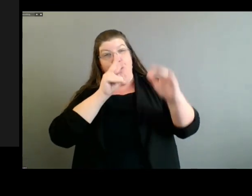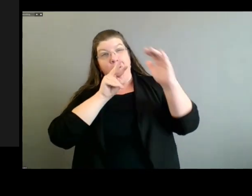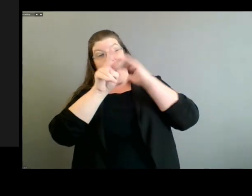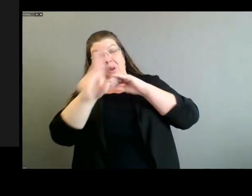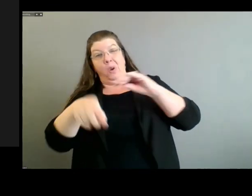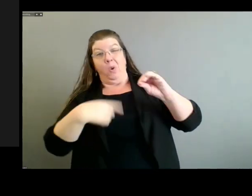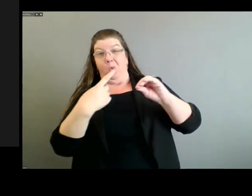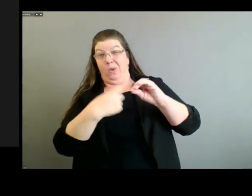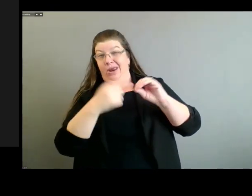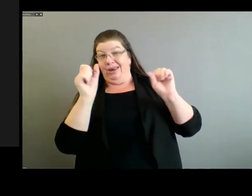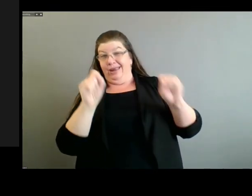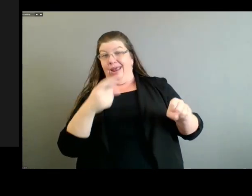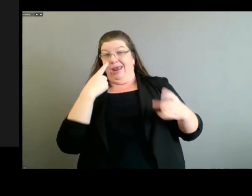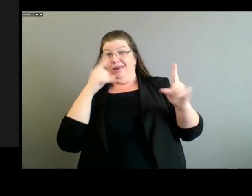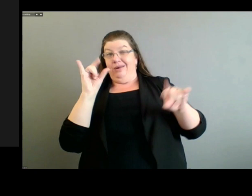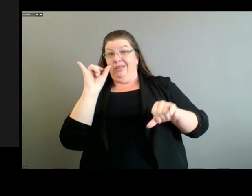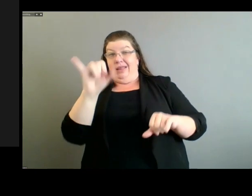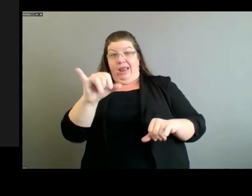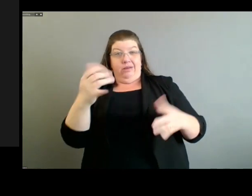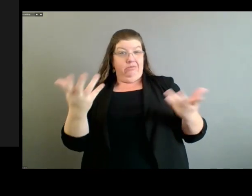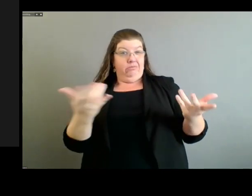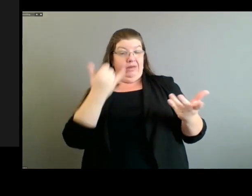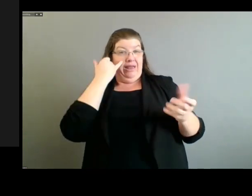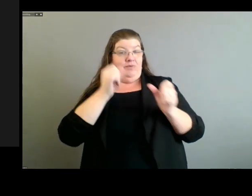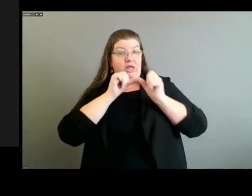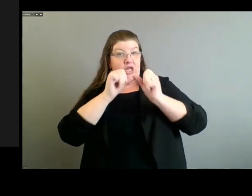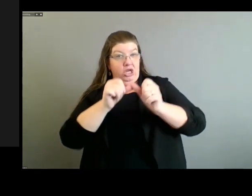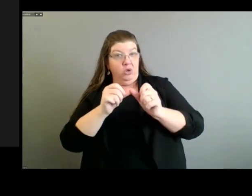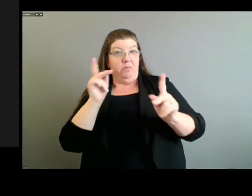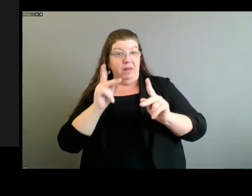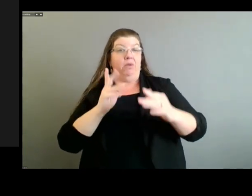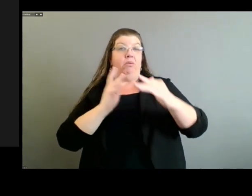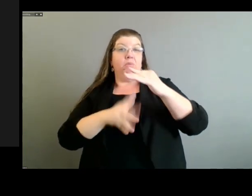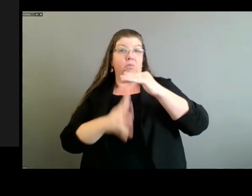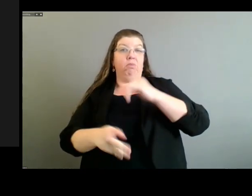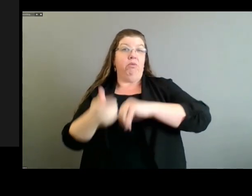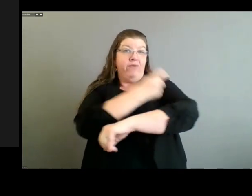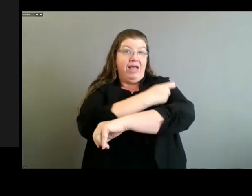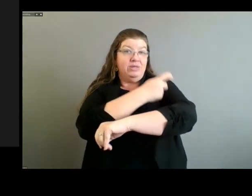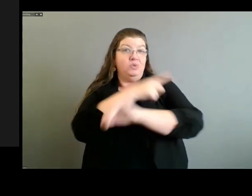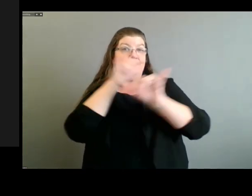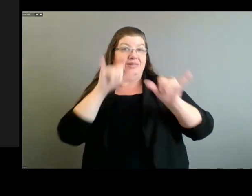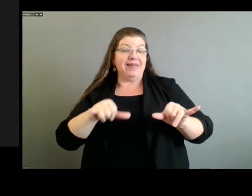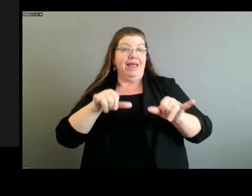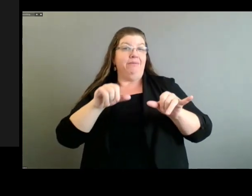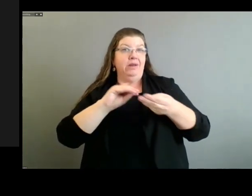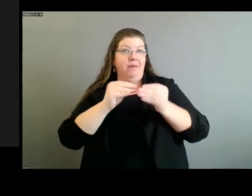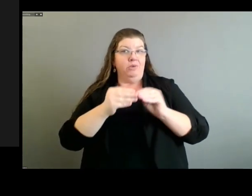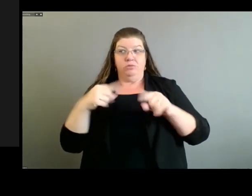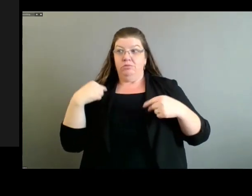reach that number if we continue to get vaccinated at the rate we're getting vaccinated right now?